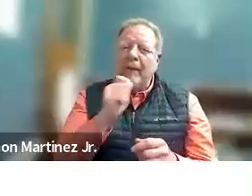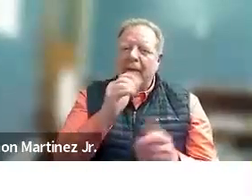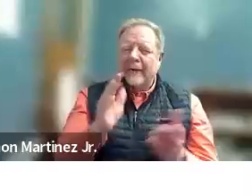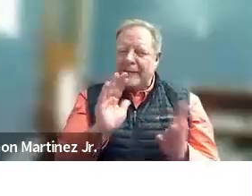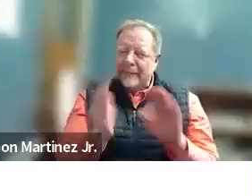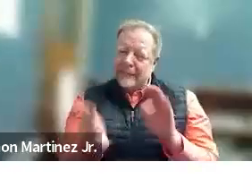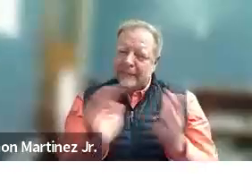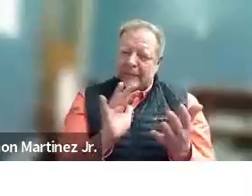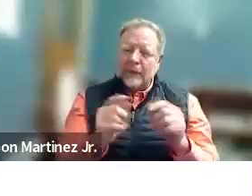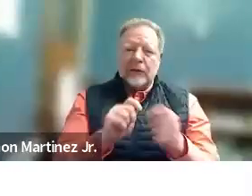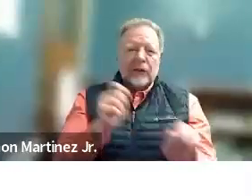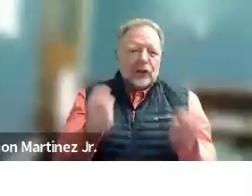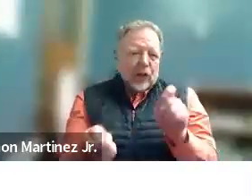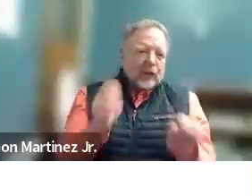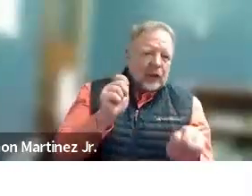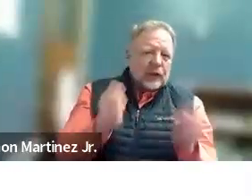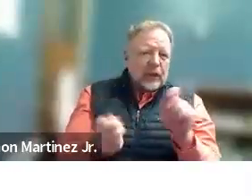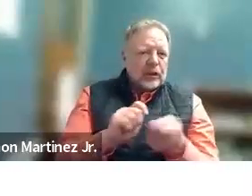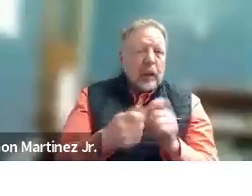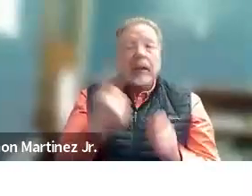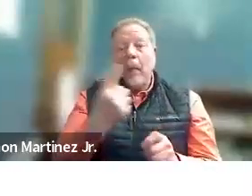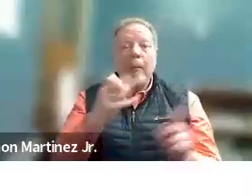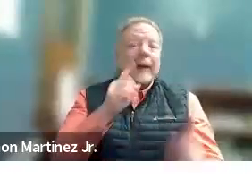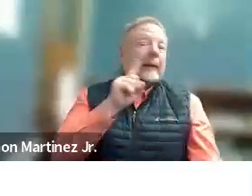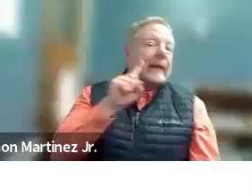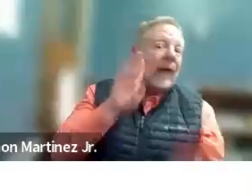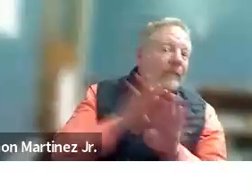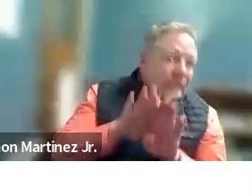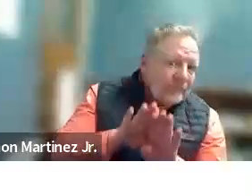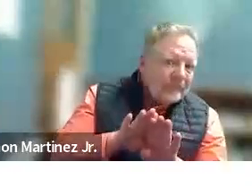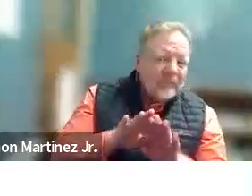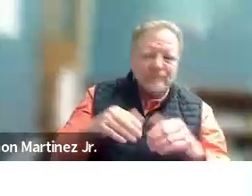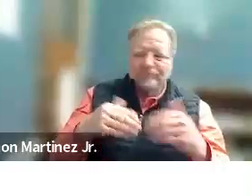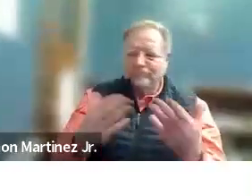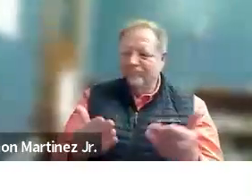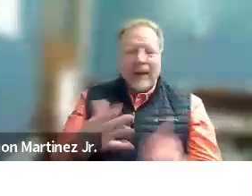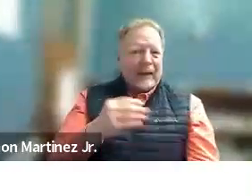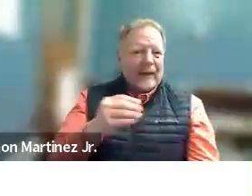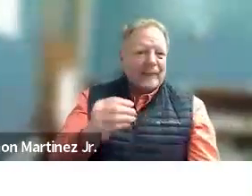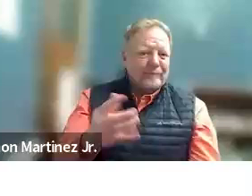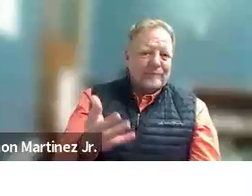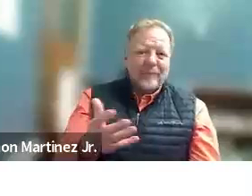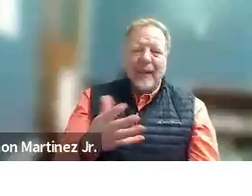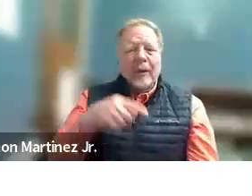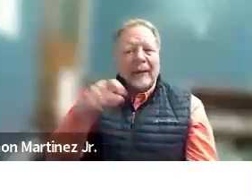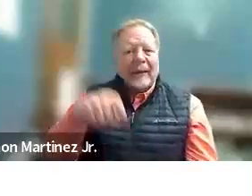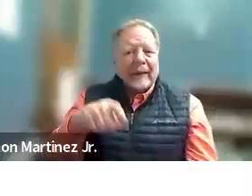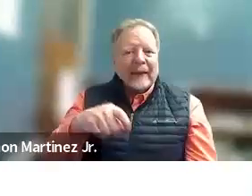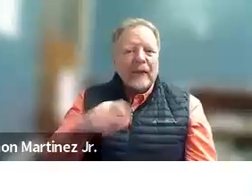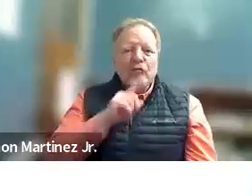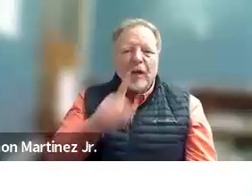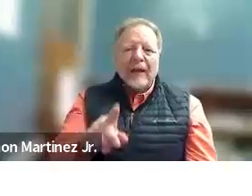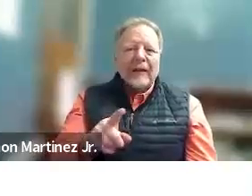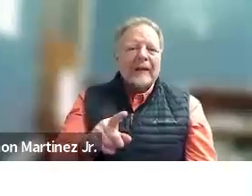cut, right? So somebody might be deaf and need, or like really